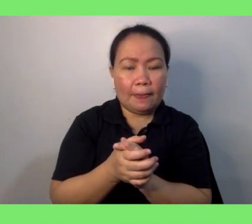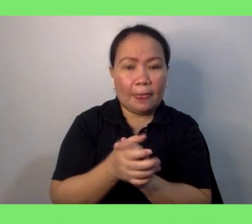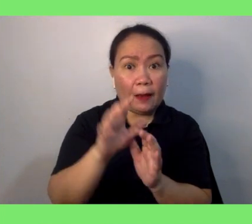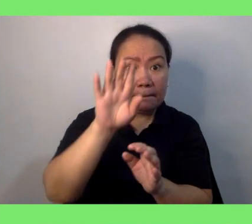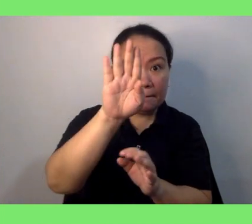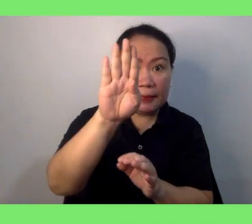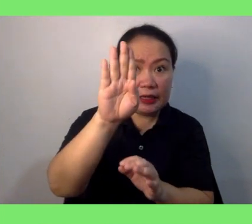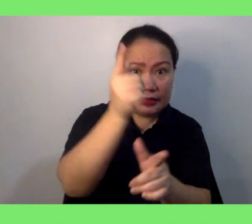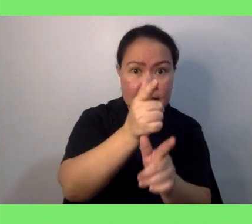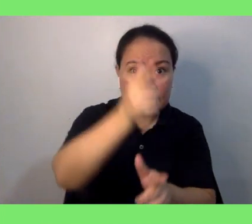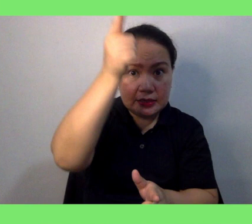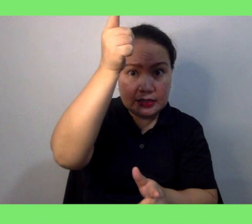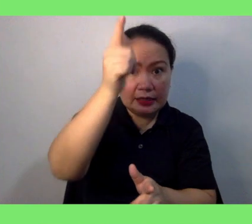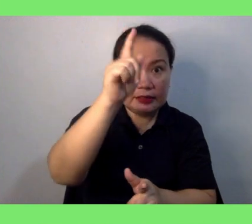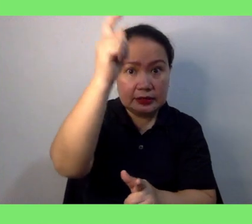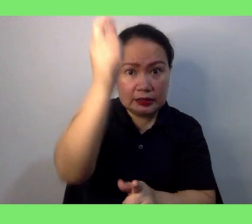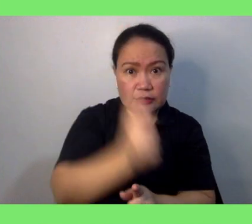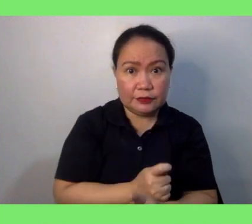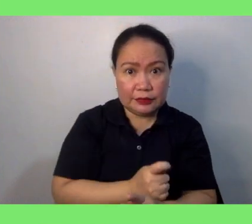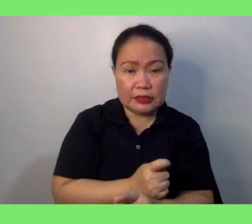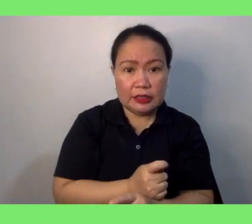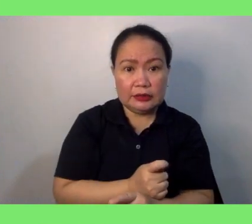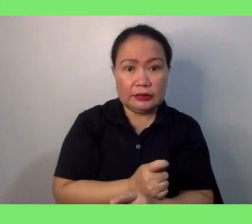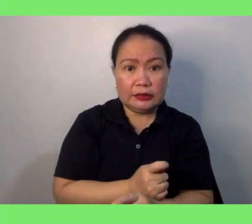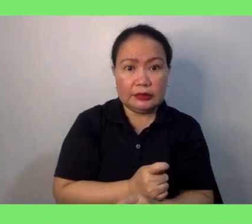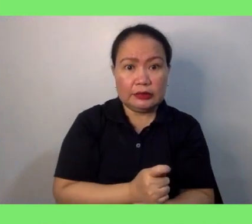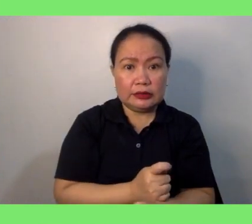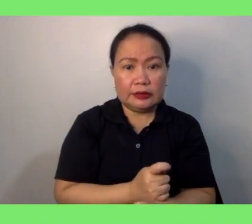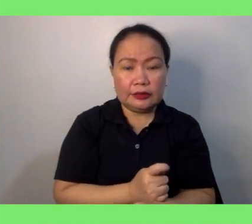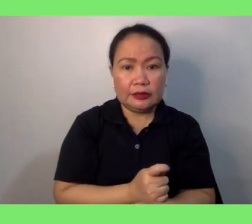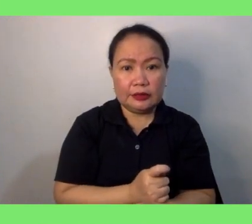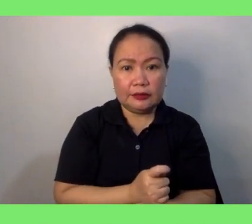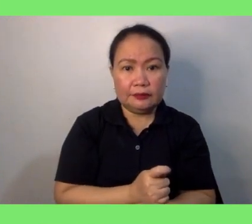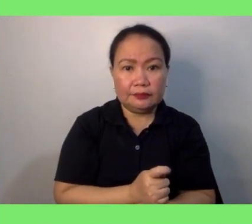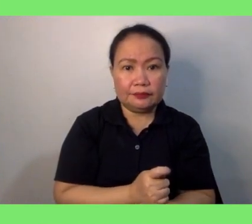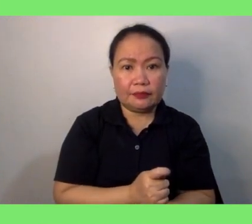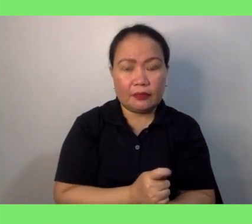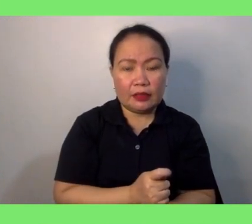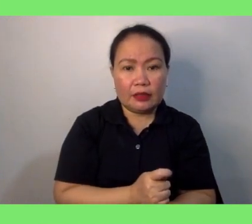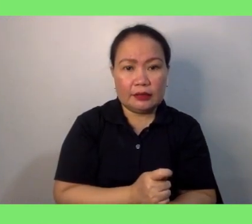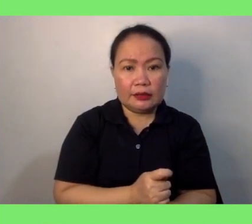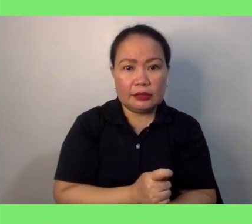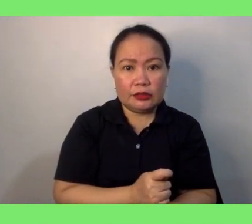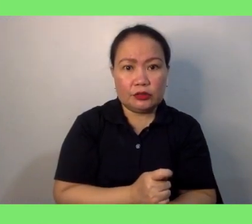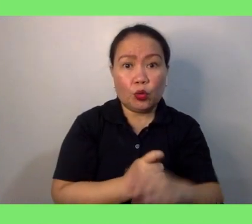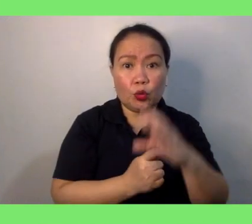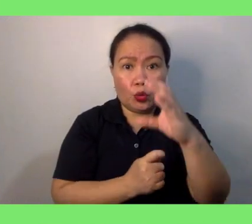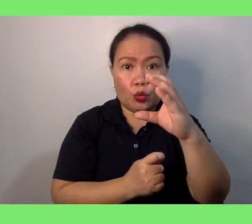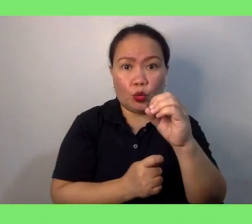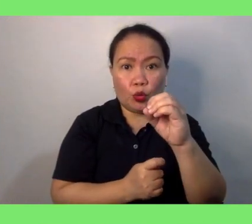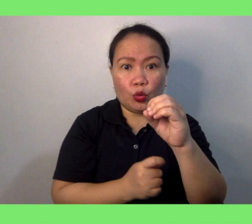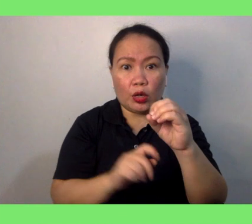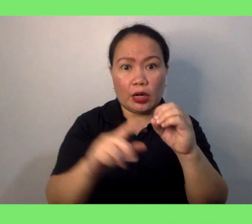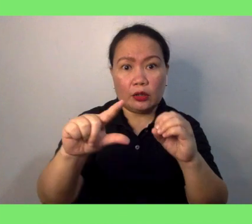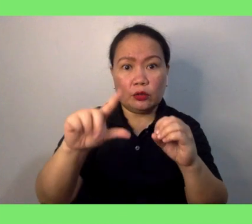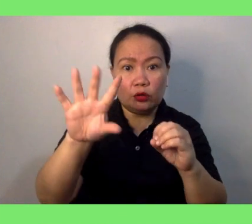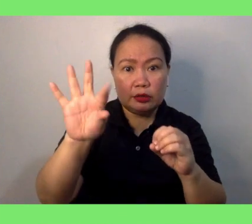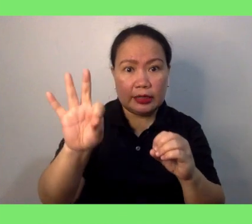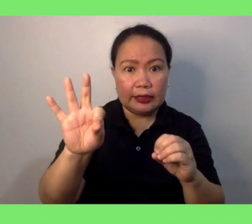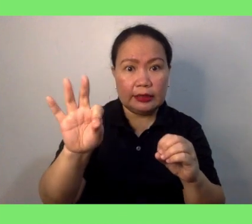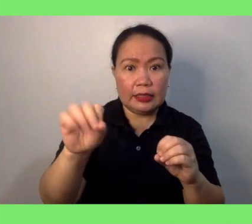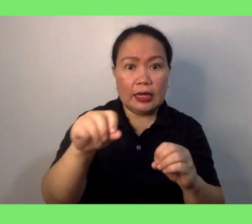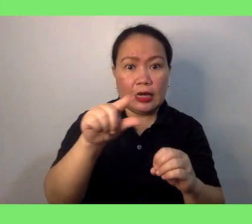If B is your line of transversal, so ibig sabihin, ito, correspond siya dito. So, this is also